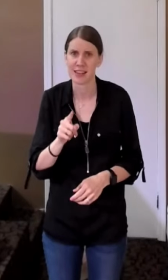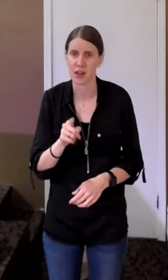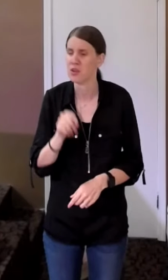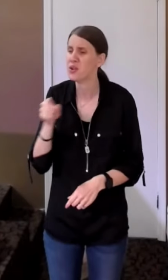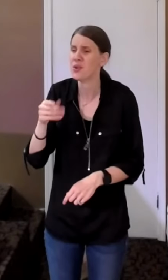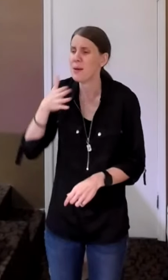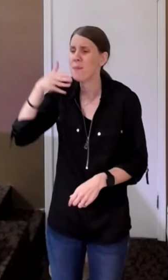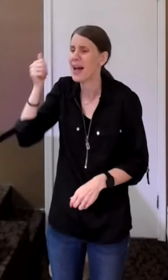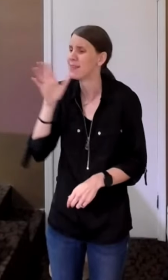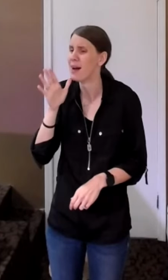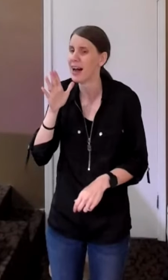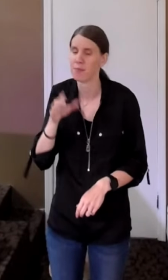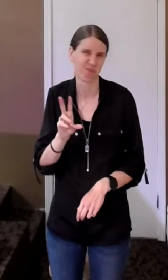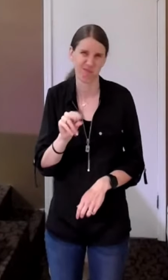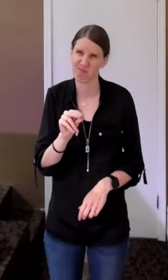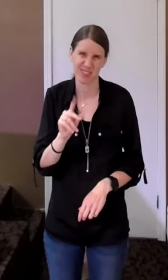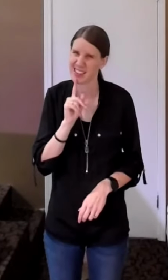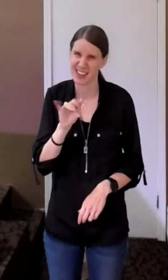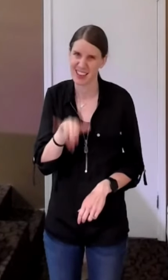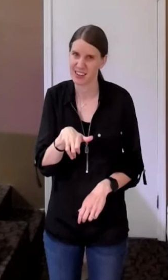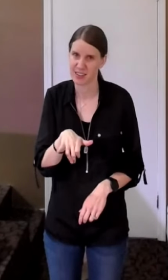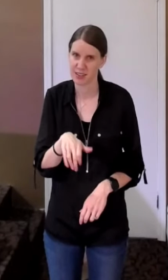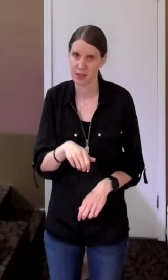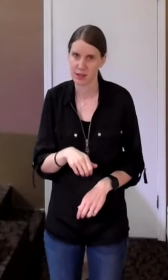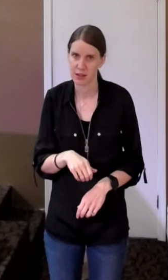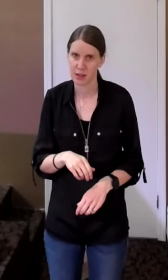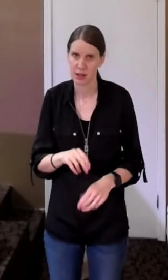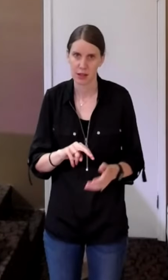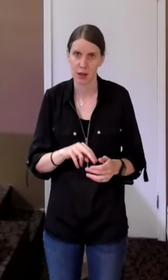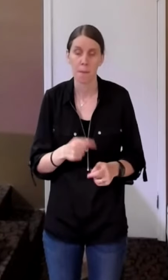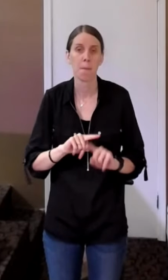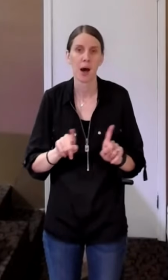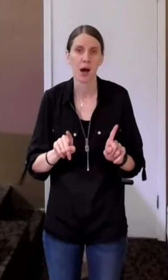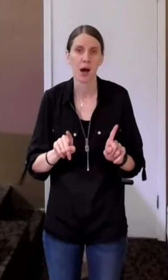she was the best or tell everybody she was the best if she wasn't. I don't mean that, but respect it, honor it.